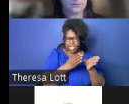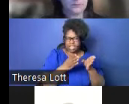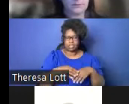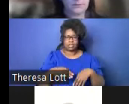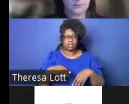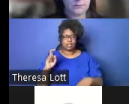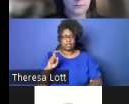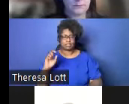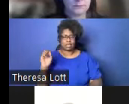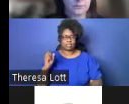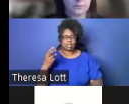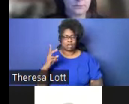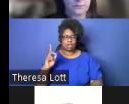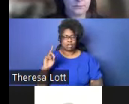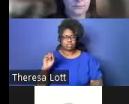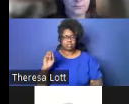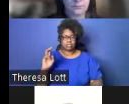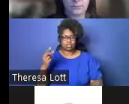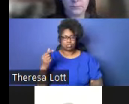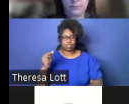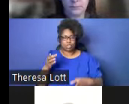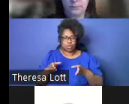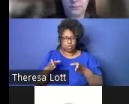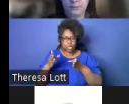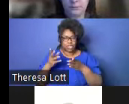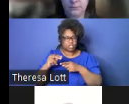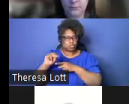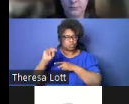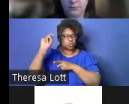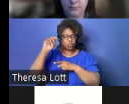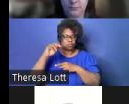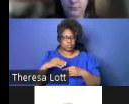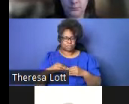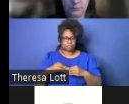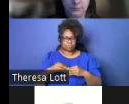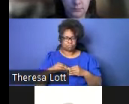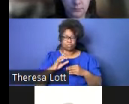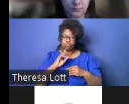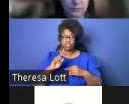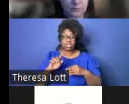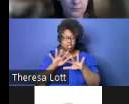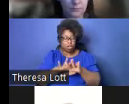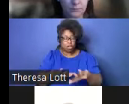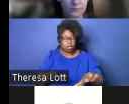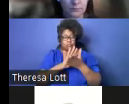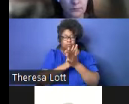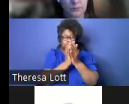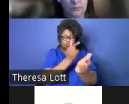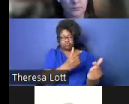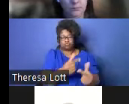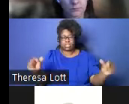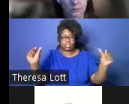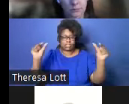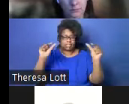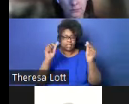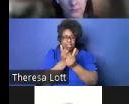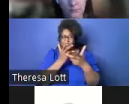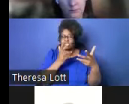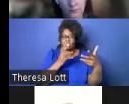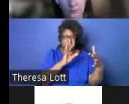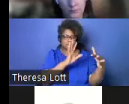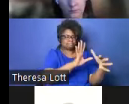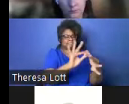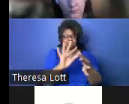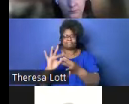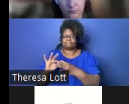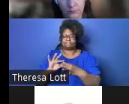Greenways a bit farther to the north. So really just greening this whole entire region, interconnecting everything.